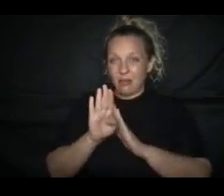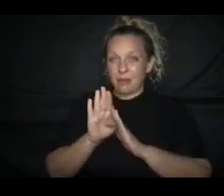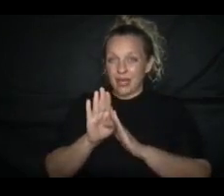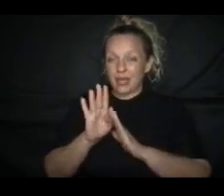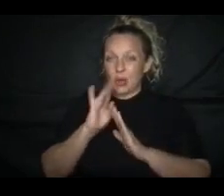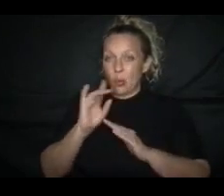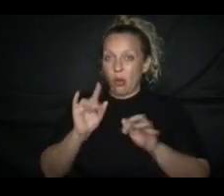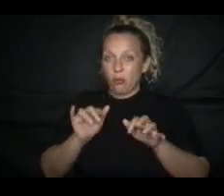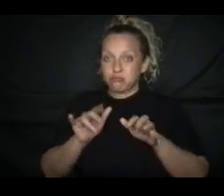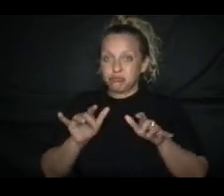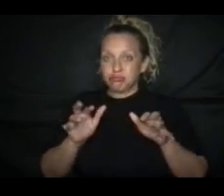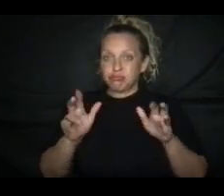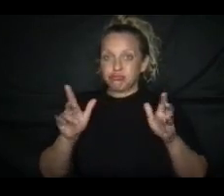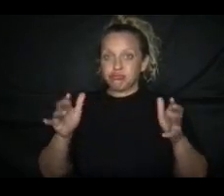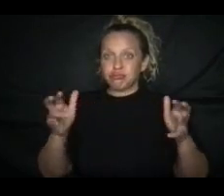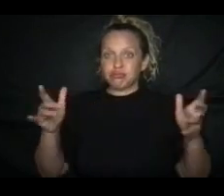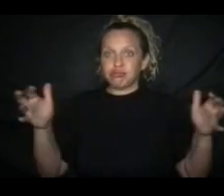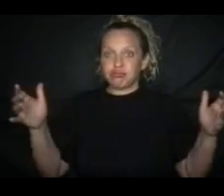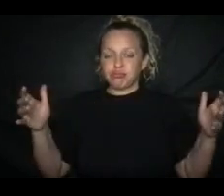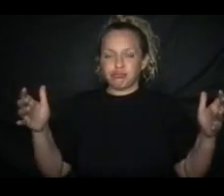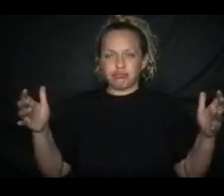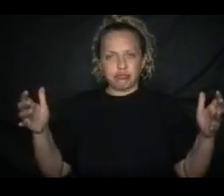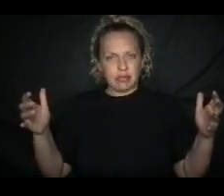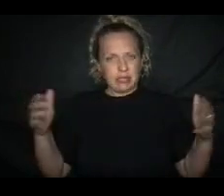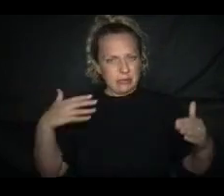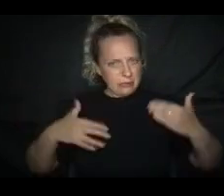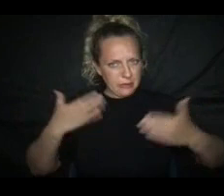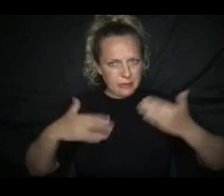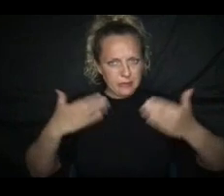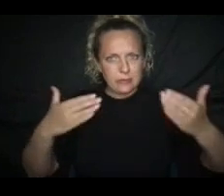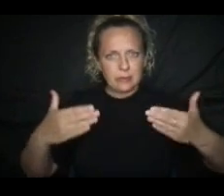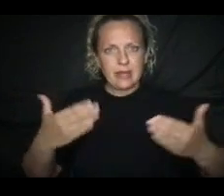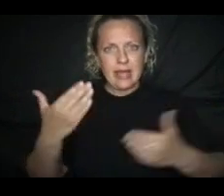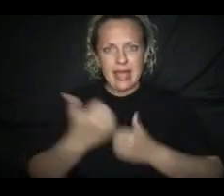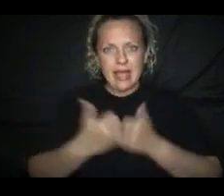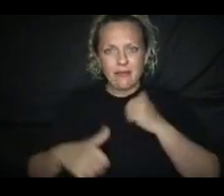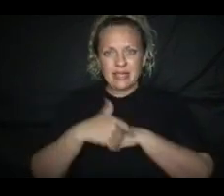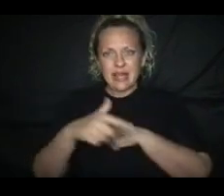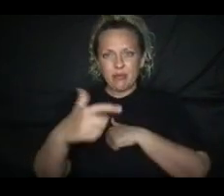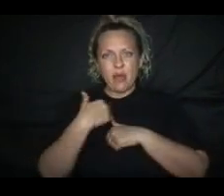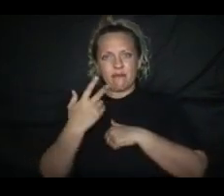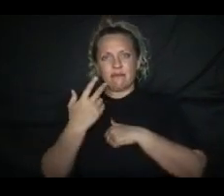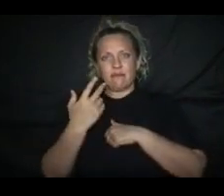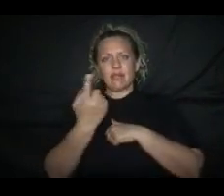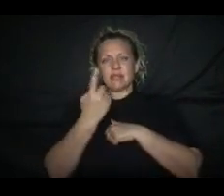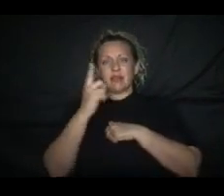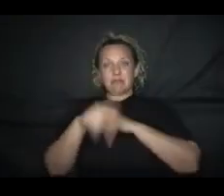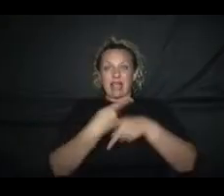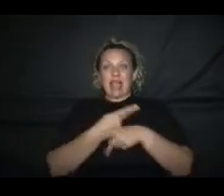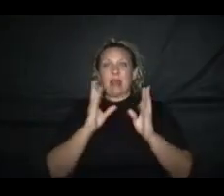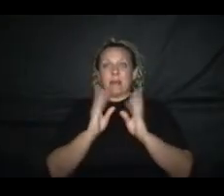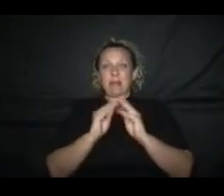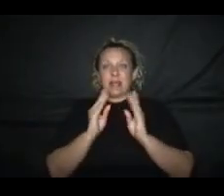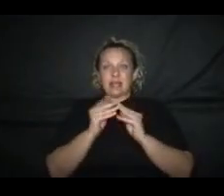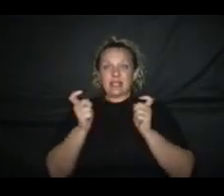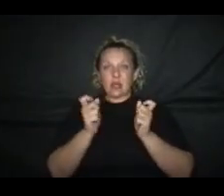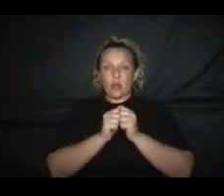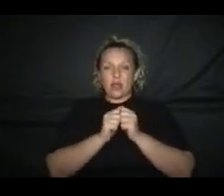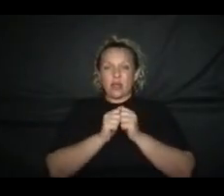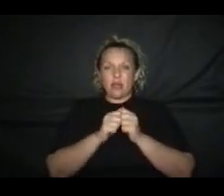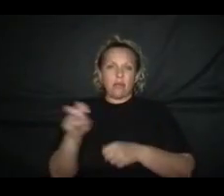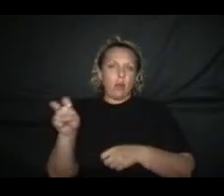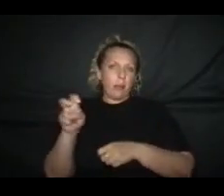is and at the pace it is, every time you have some kind of meeting to deal with mobility